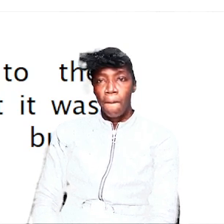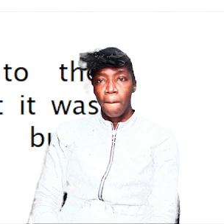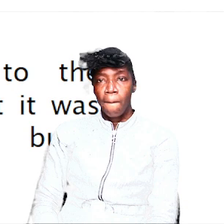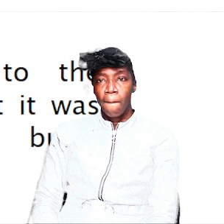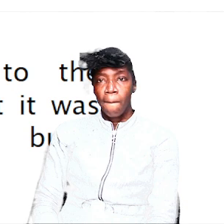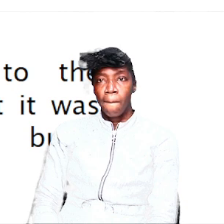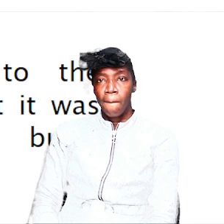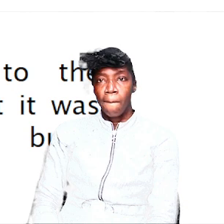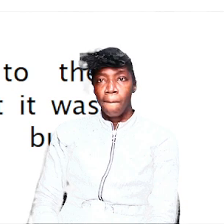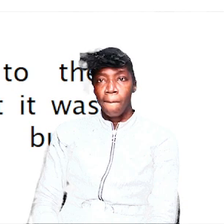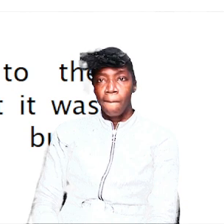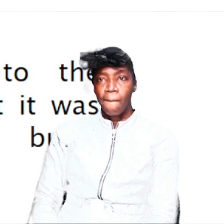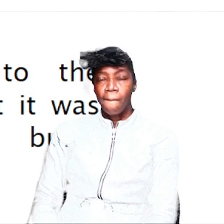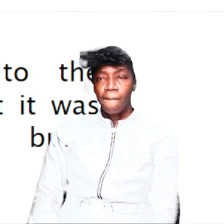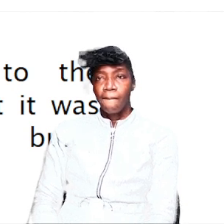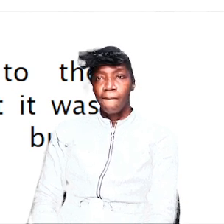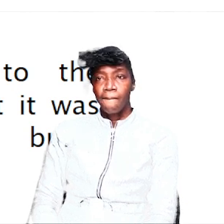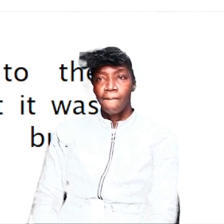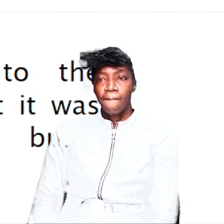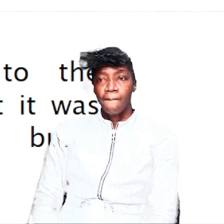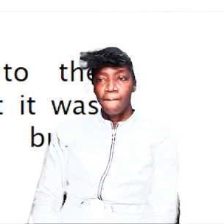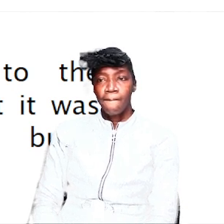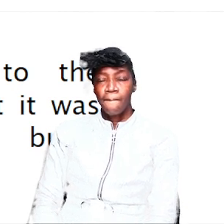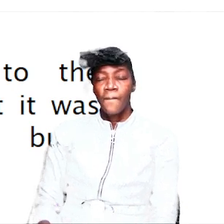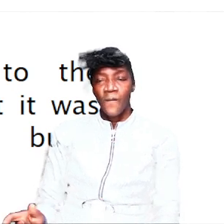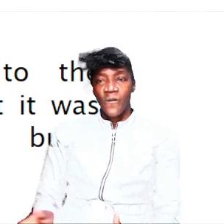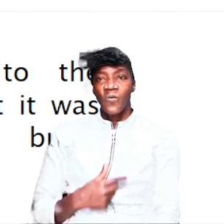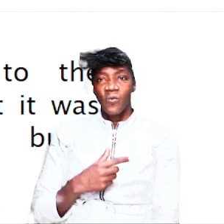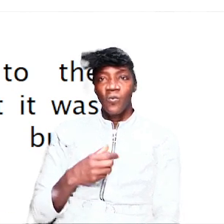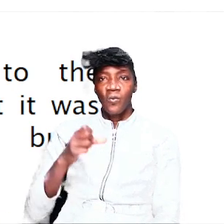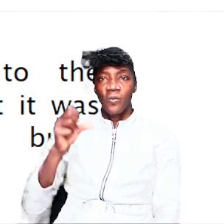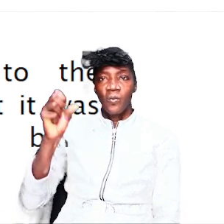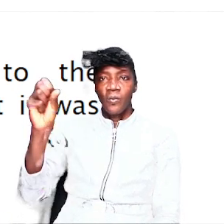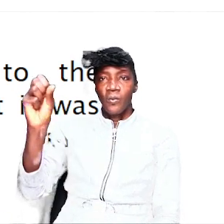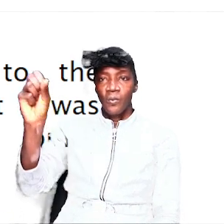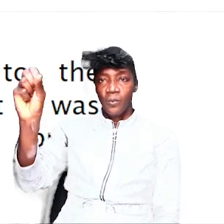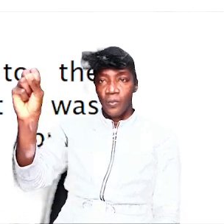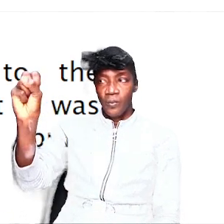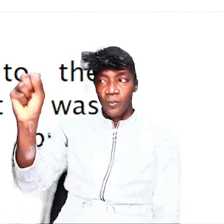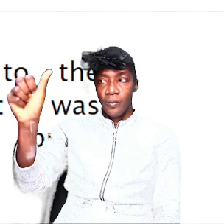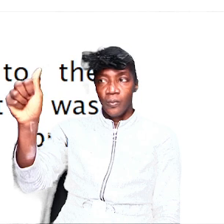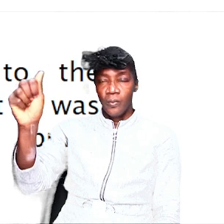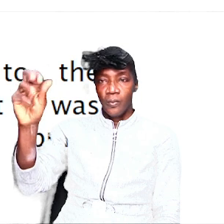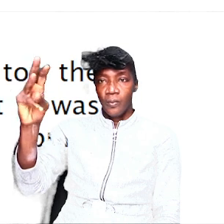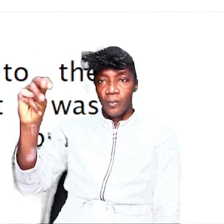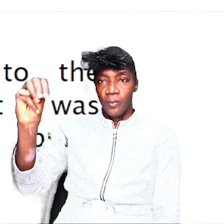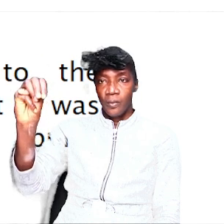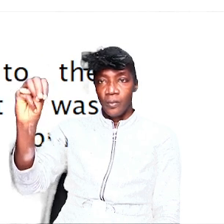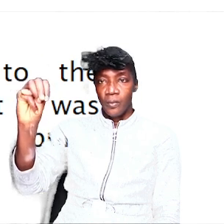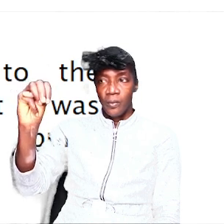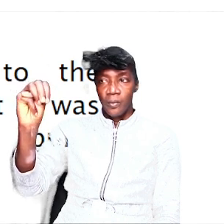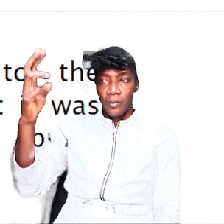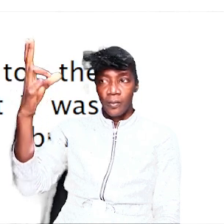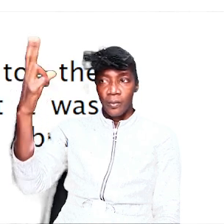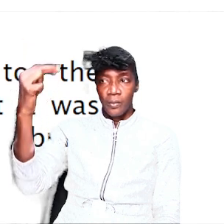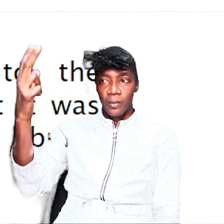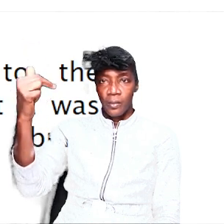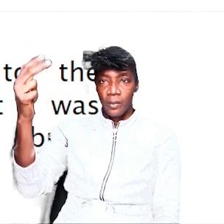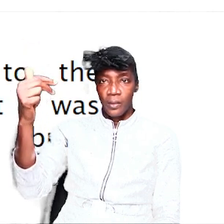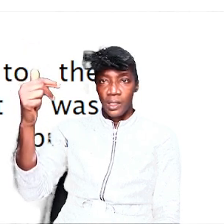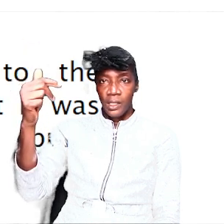Yes, let us turn to find that one. 1 Samuel 13, 9 to